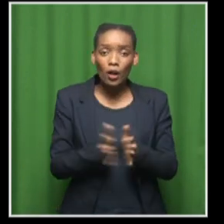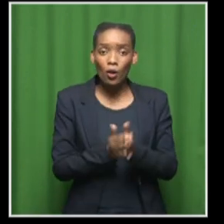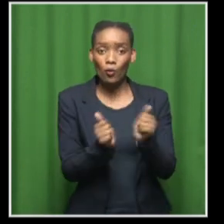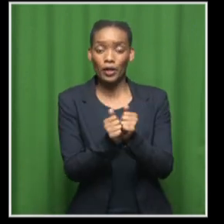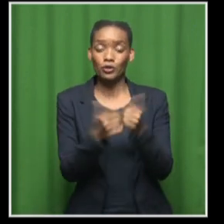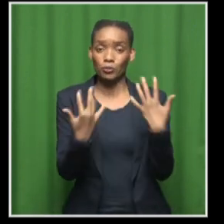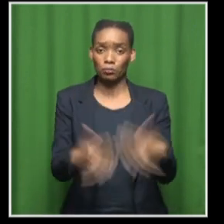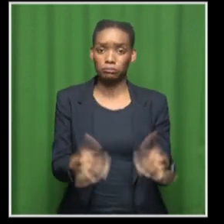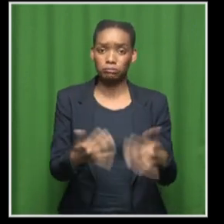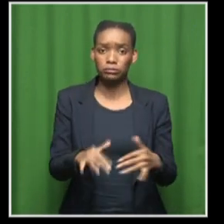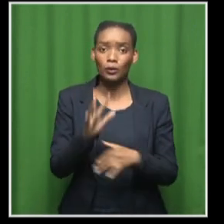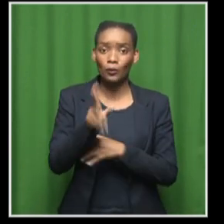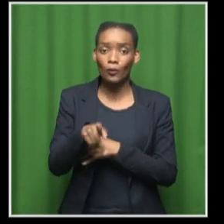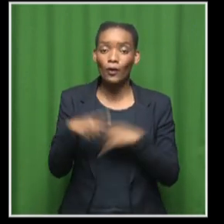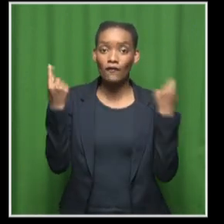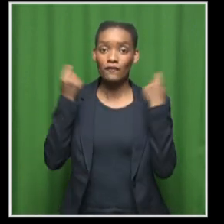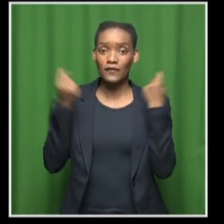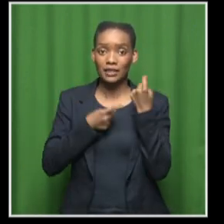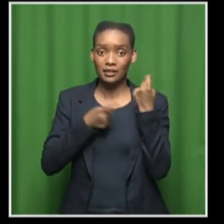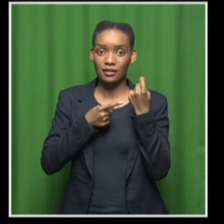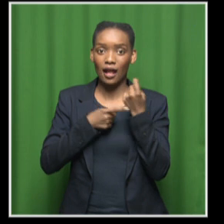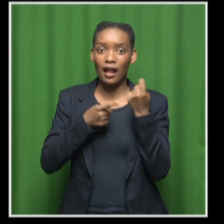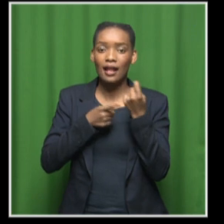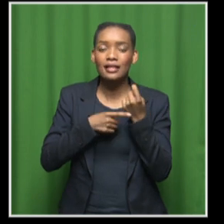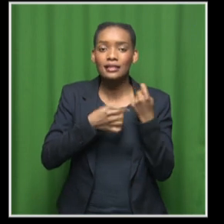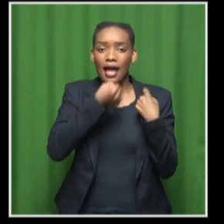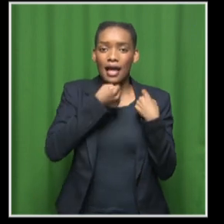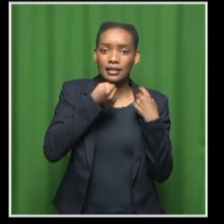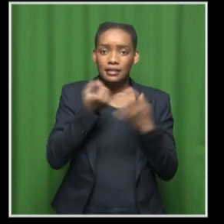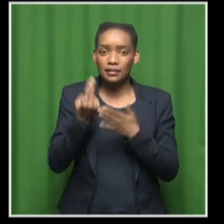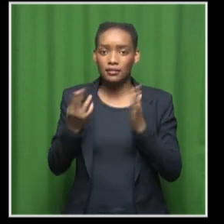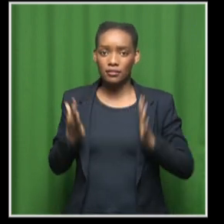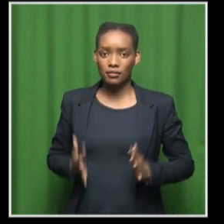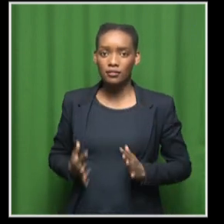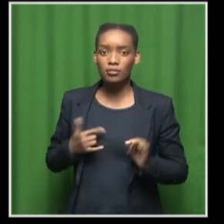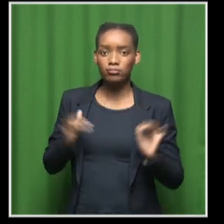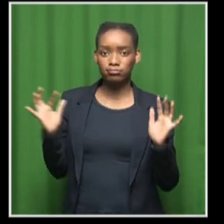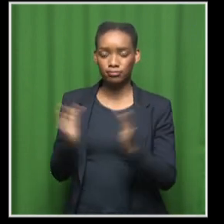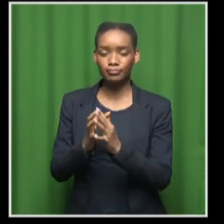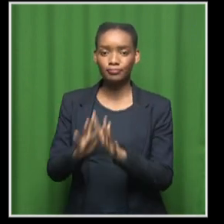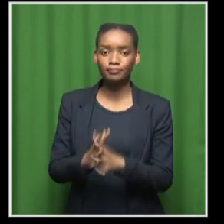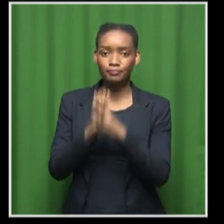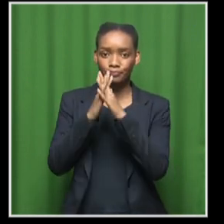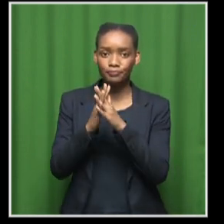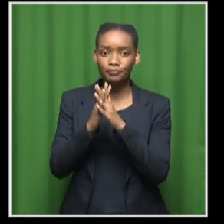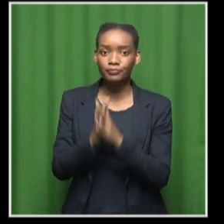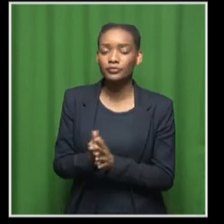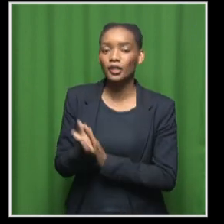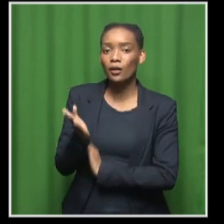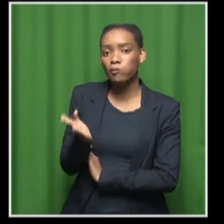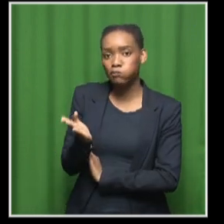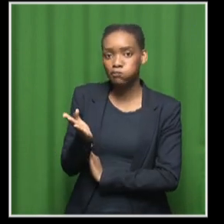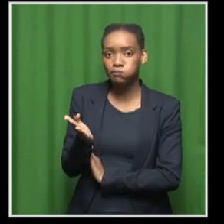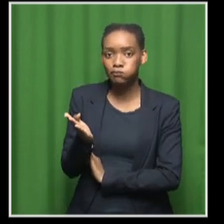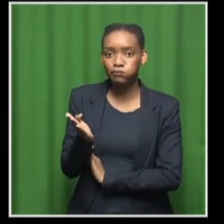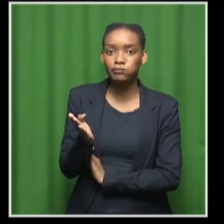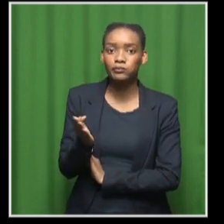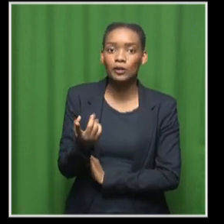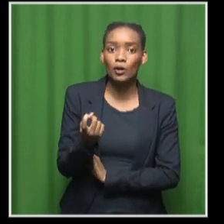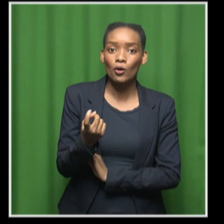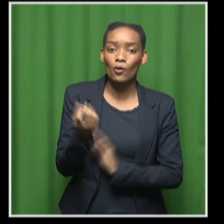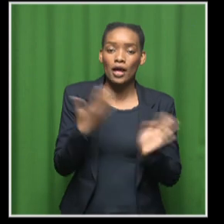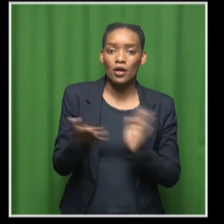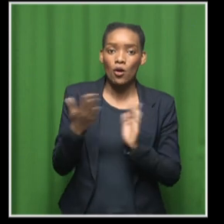the festival becomes the epicenter of artistic exploration and collaboration. And joining us now is one of the